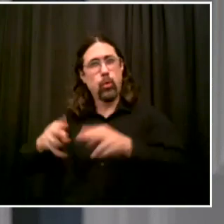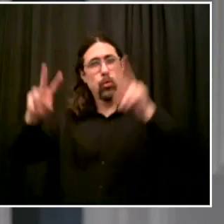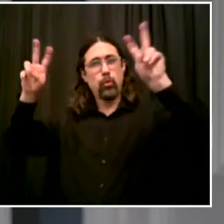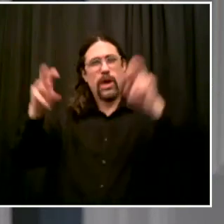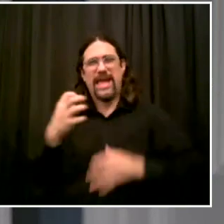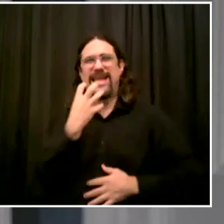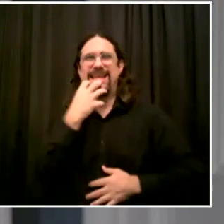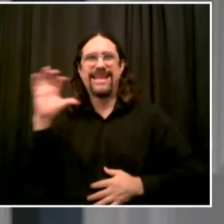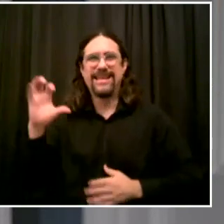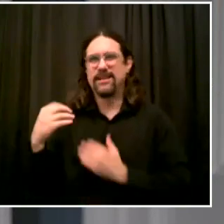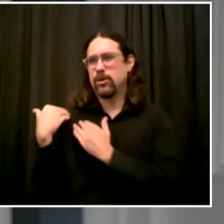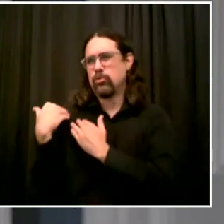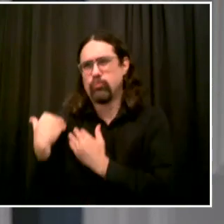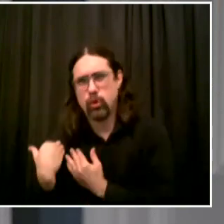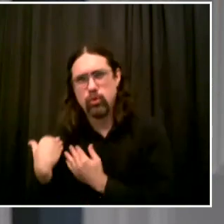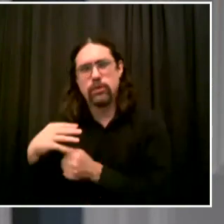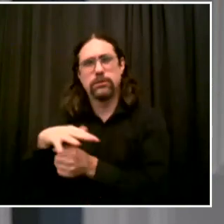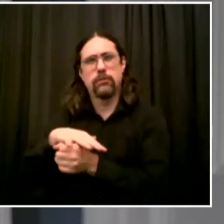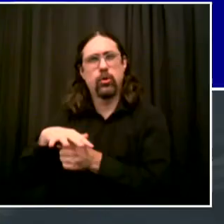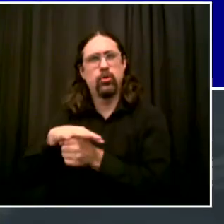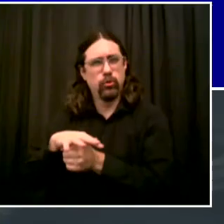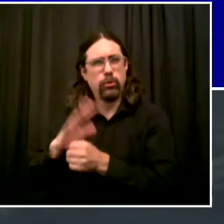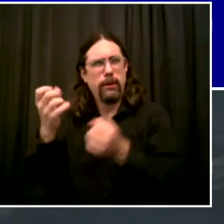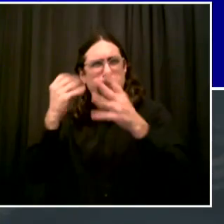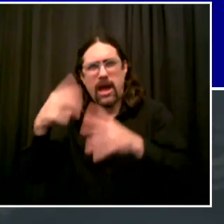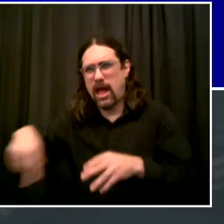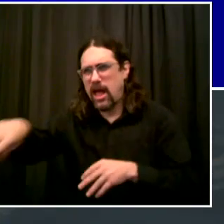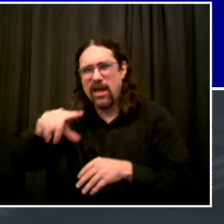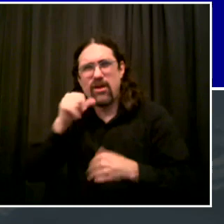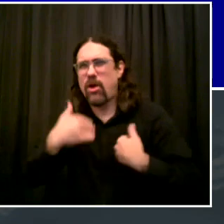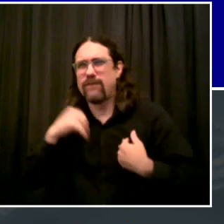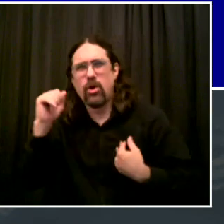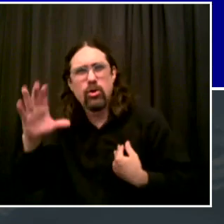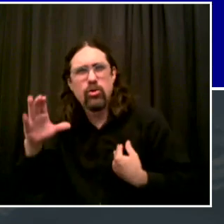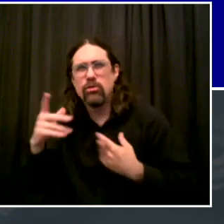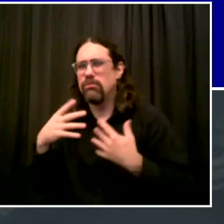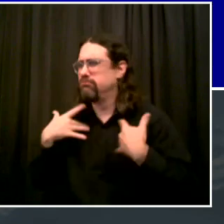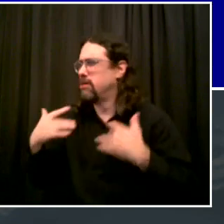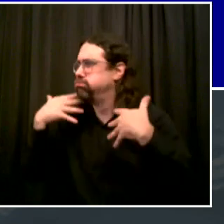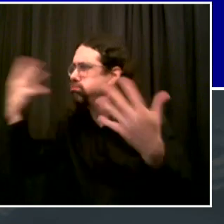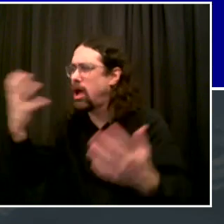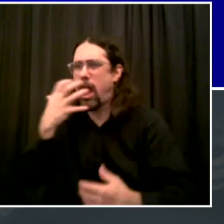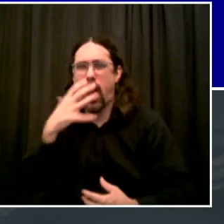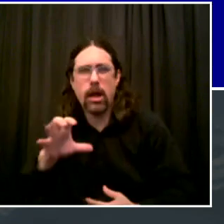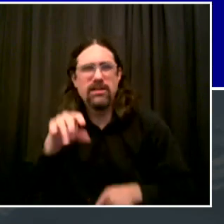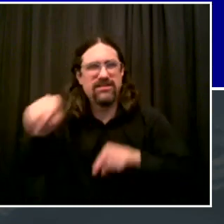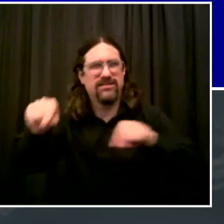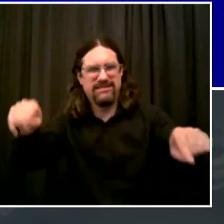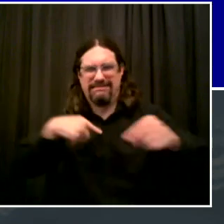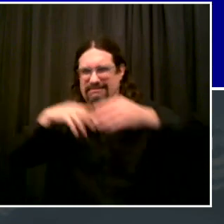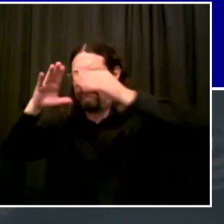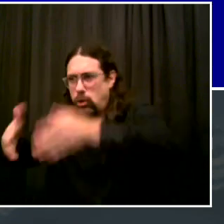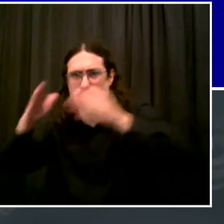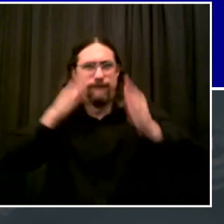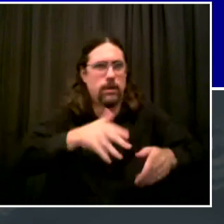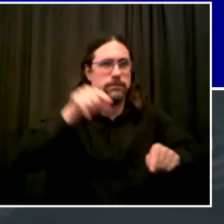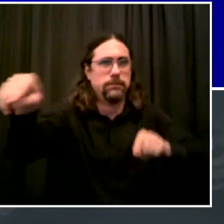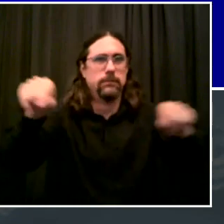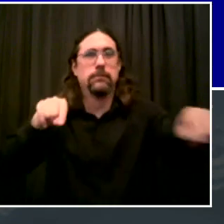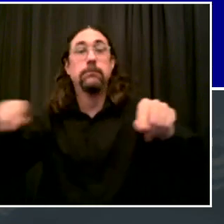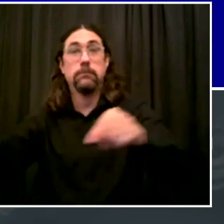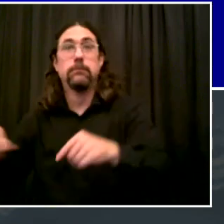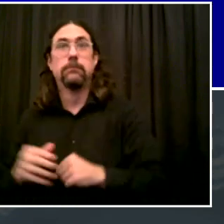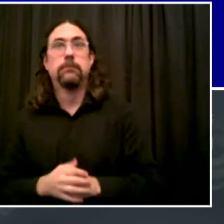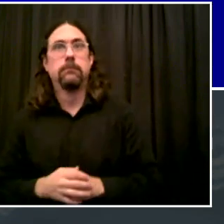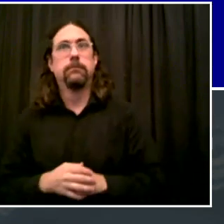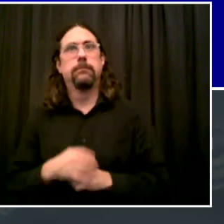are our cooling centers. We will open cooling centers this year, as we have in the past, but they are going to be different. The city will open